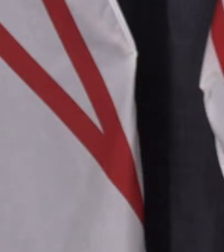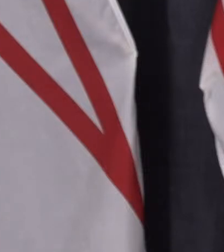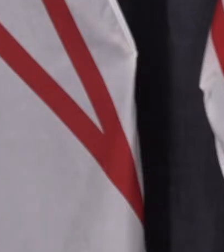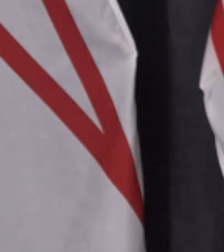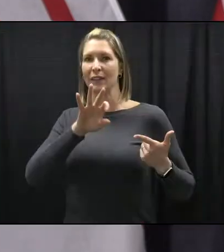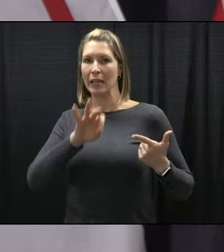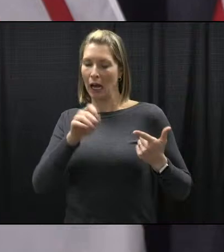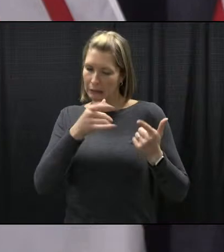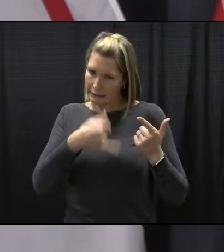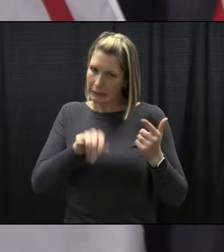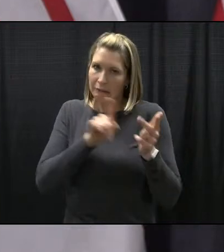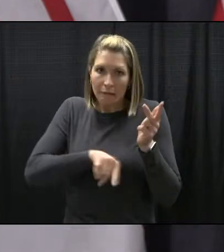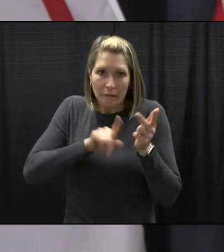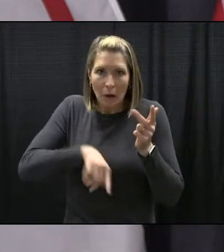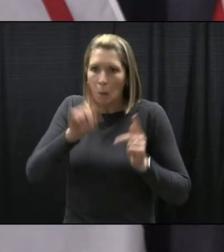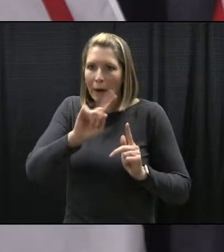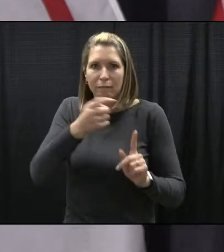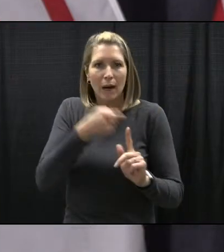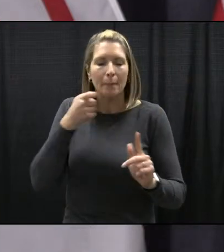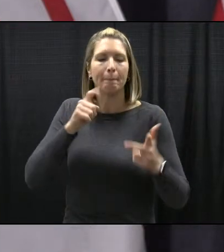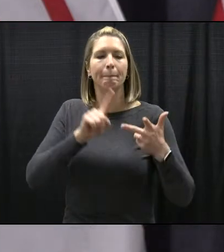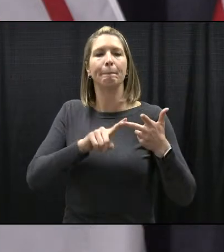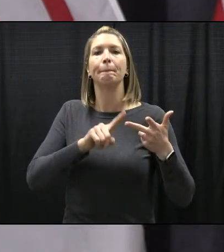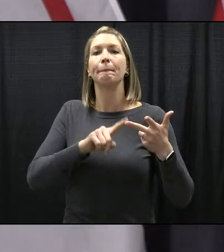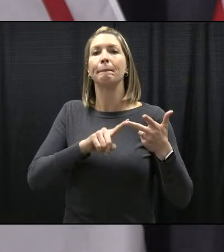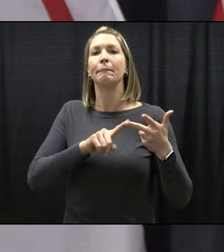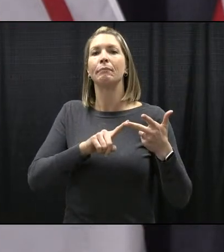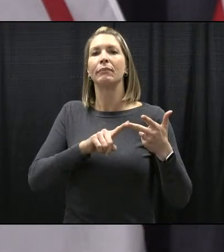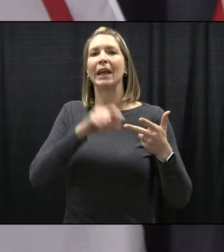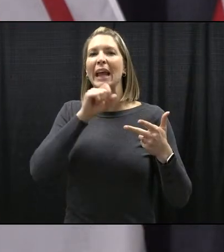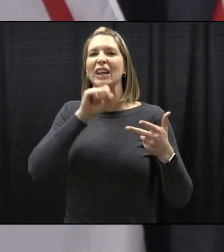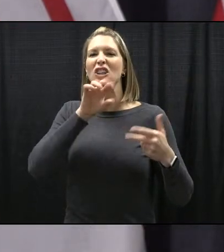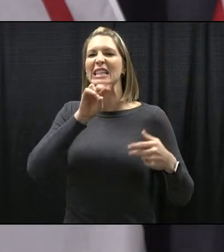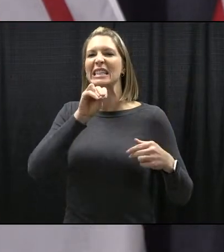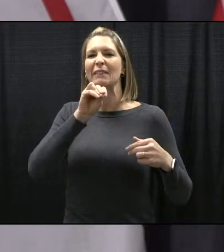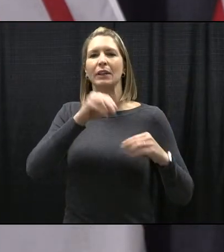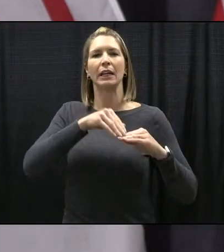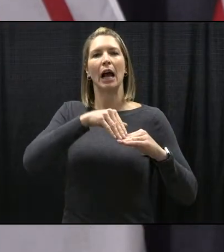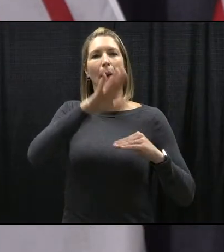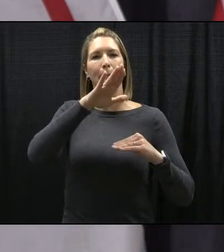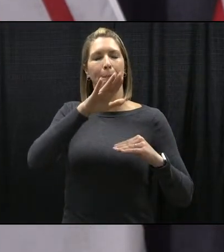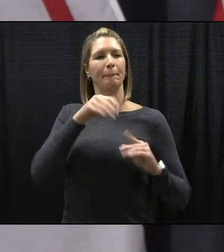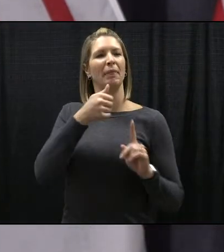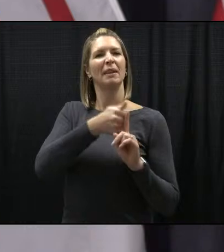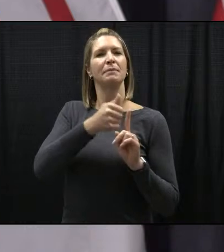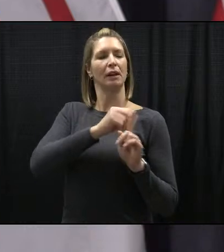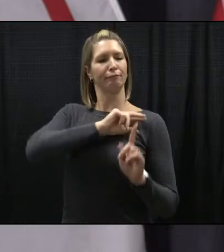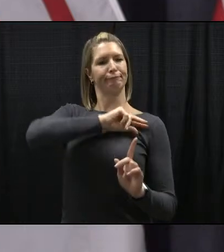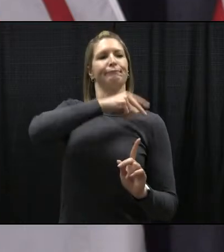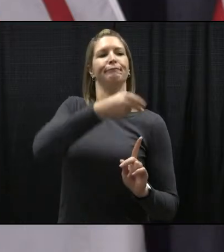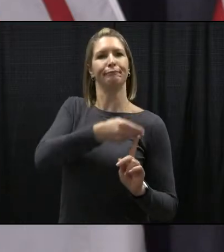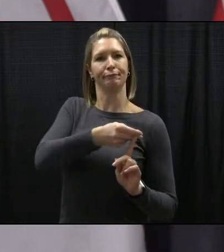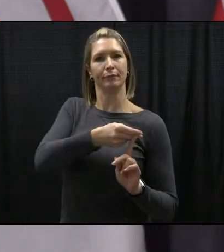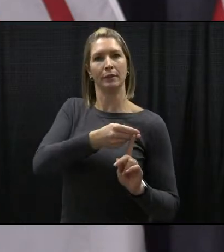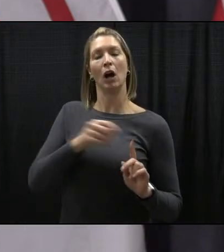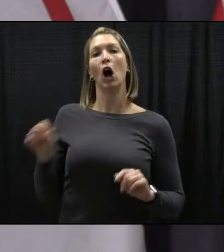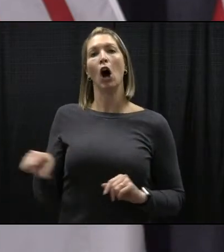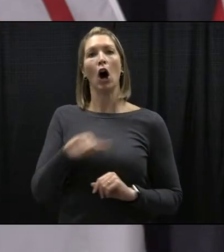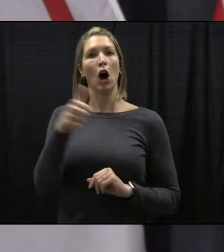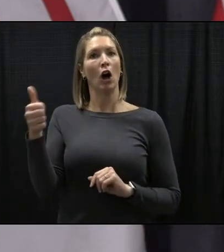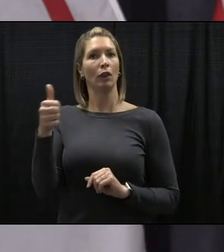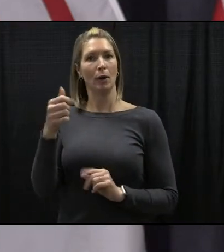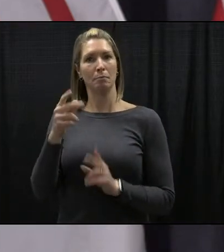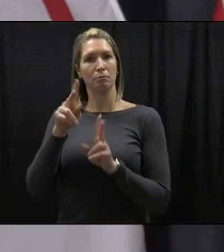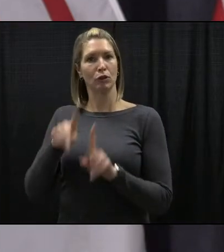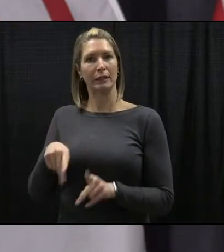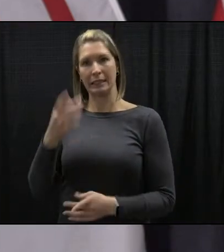under investigation. And the third is over the age of 70 and a contact of a case. We also have 1 travel-related case in